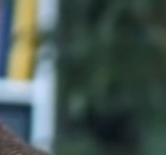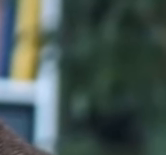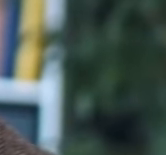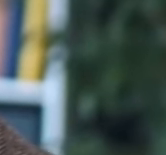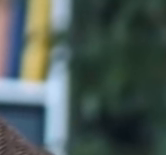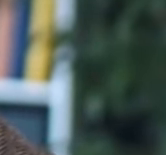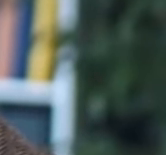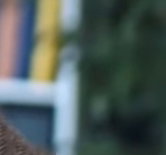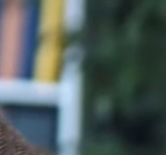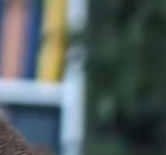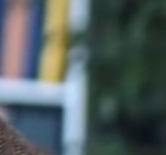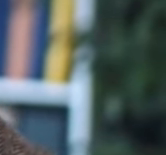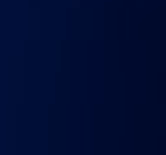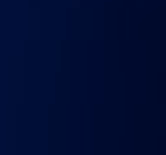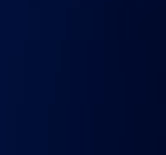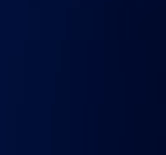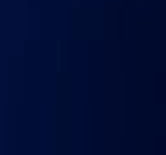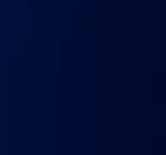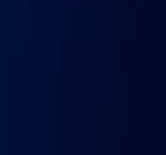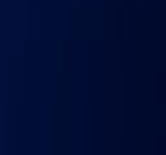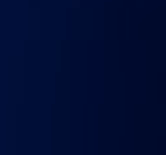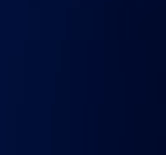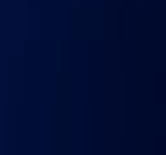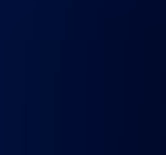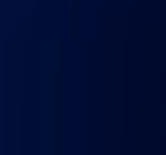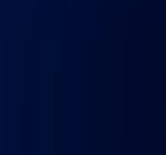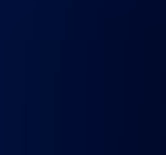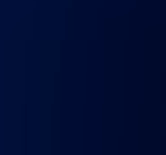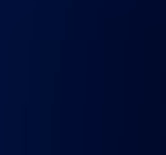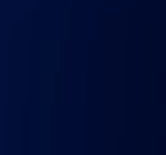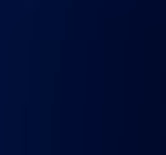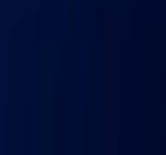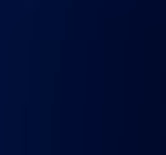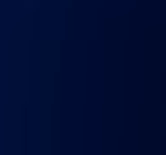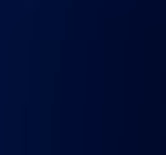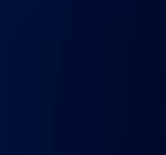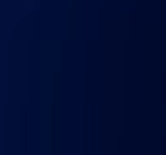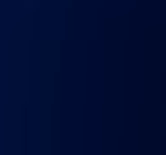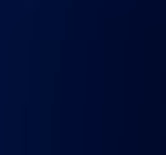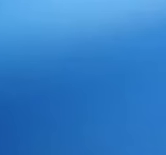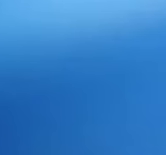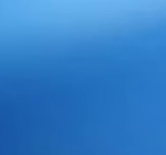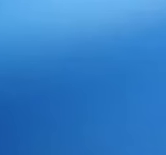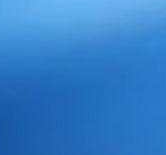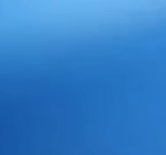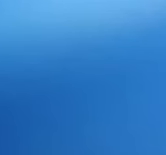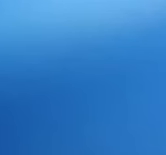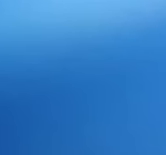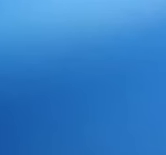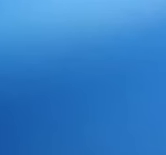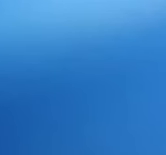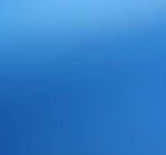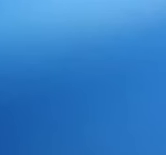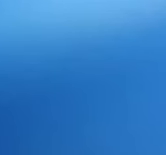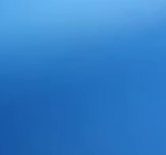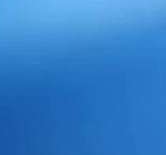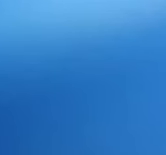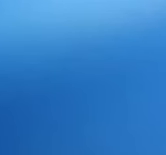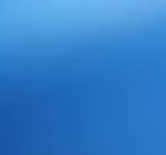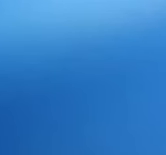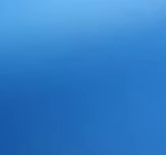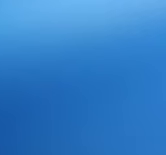import solutions for your business? Not without trade finance solutions. Standard Bank, it can